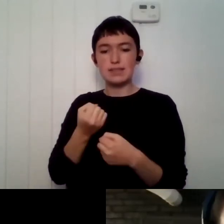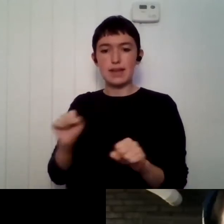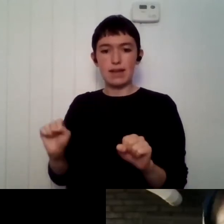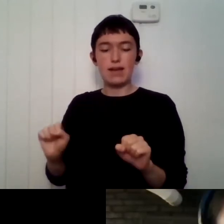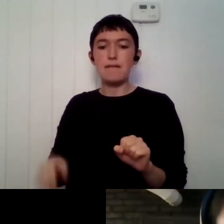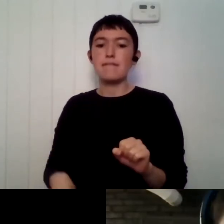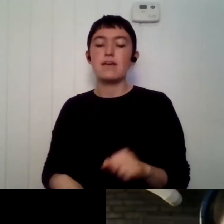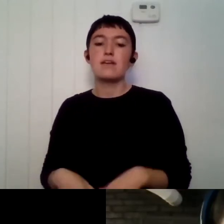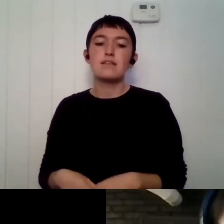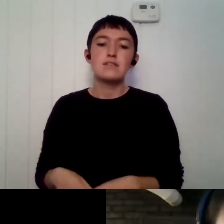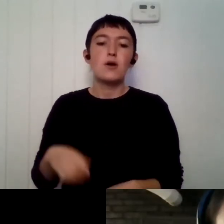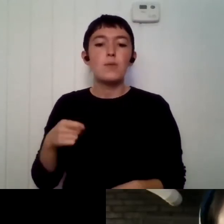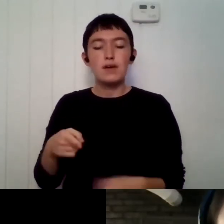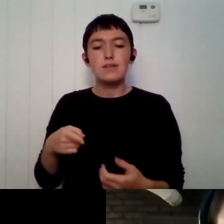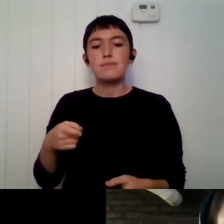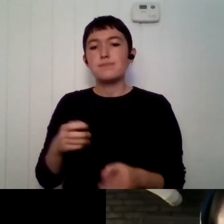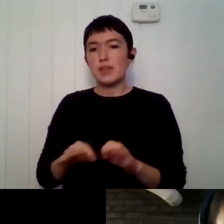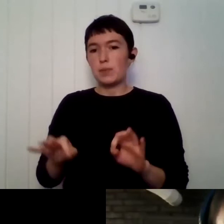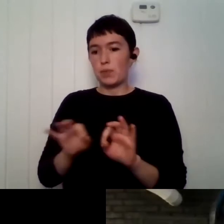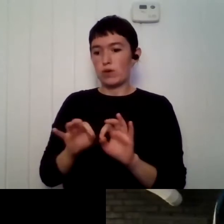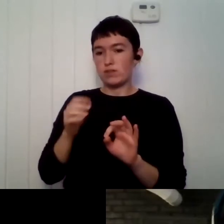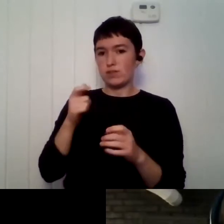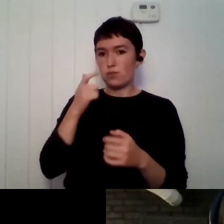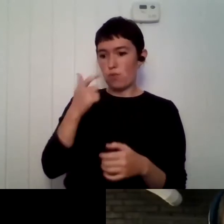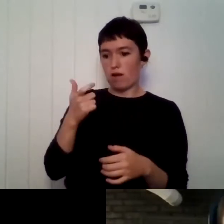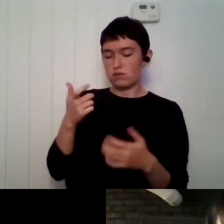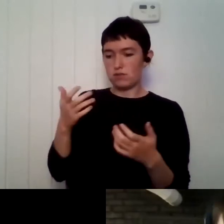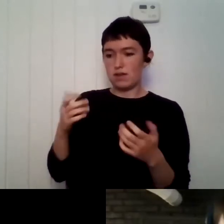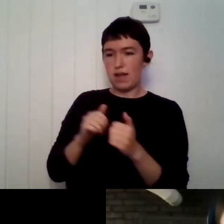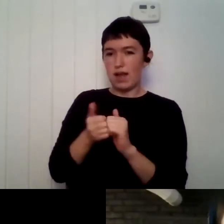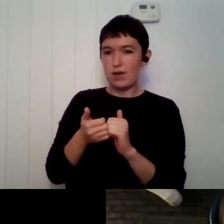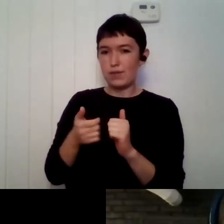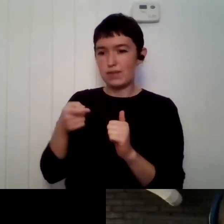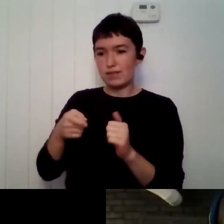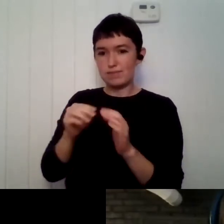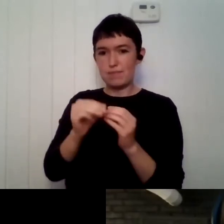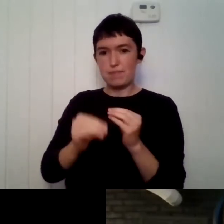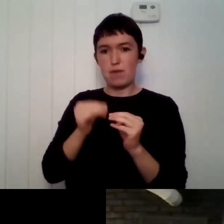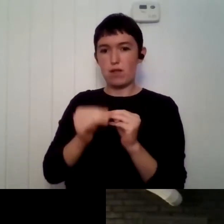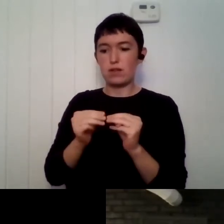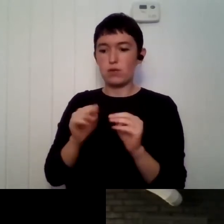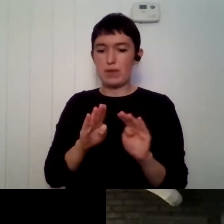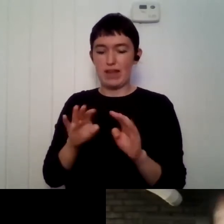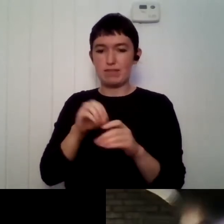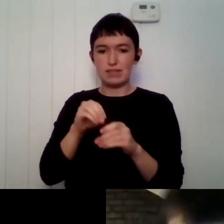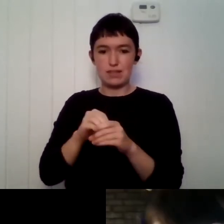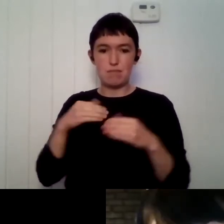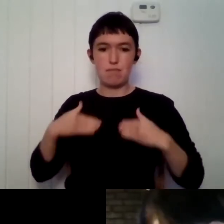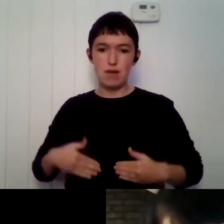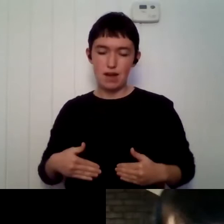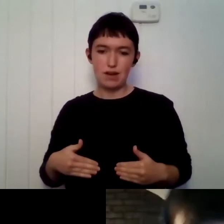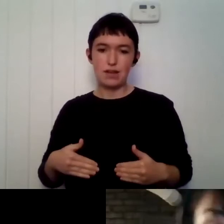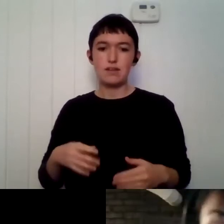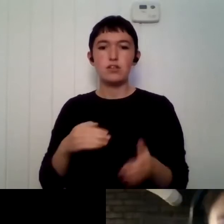of how this molecule behaves in the body, let's say, of the different animals, and it can help you determine the dose that you're going to use when you go on